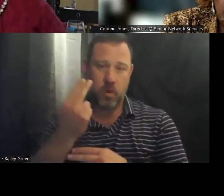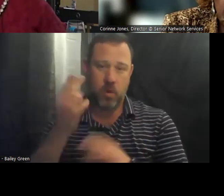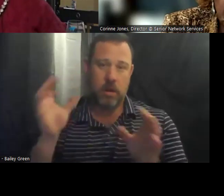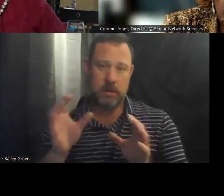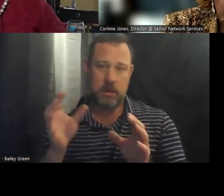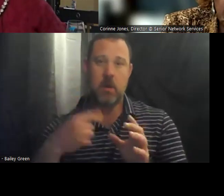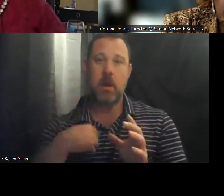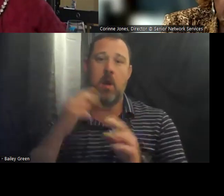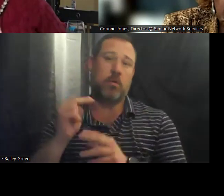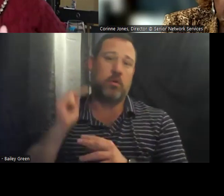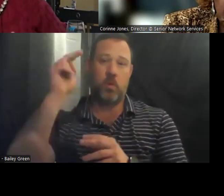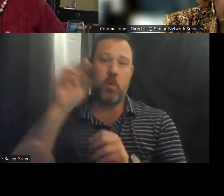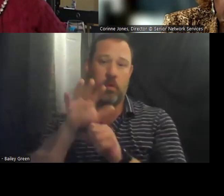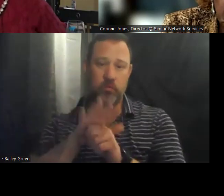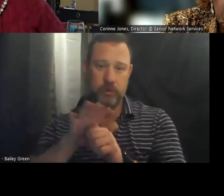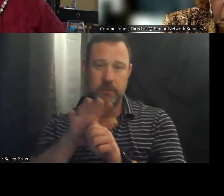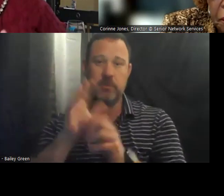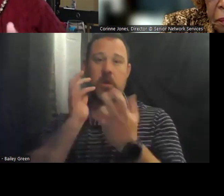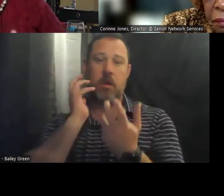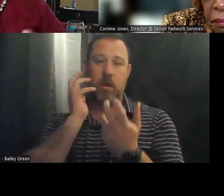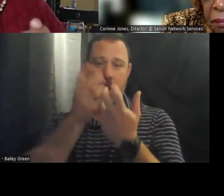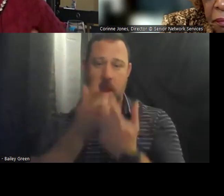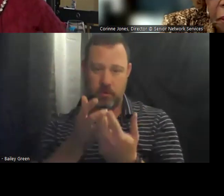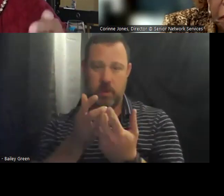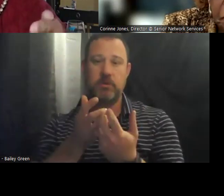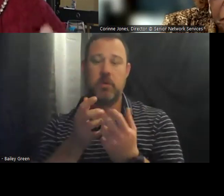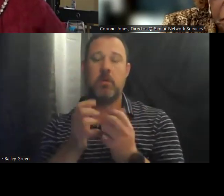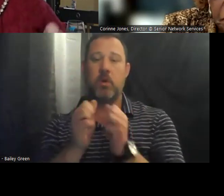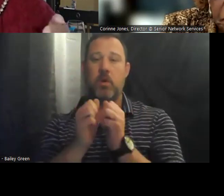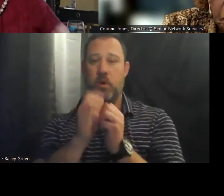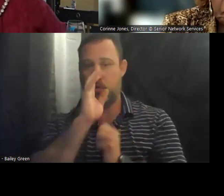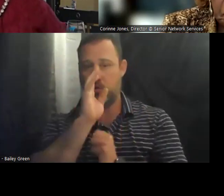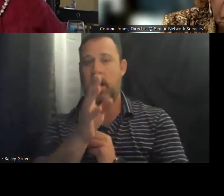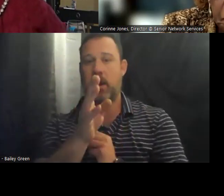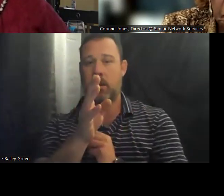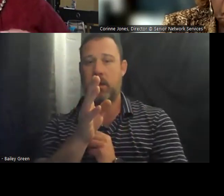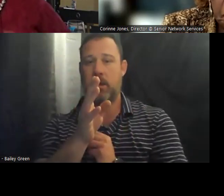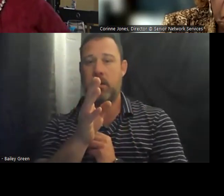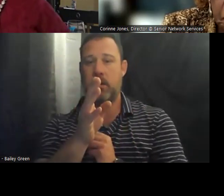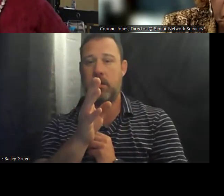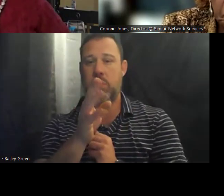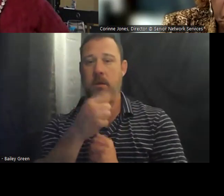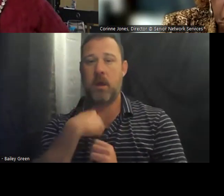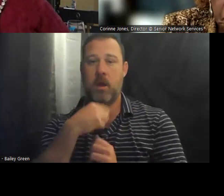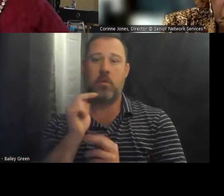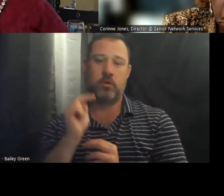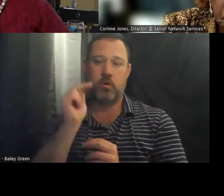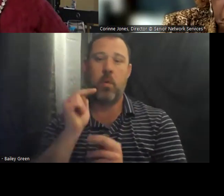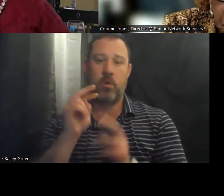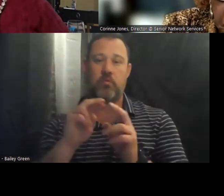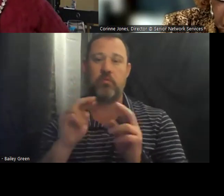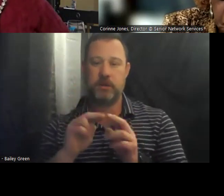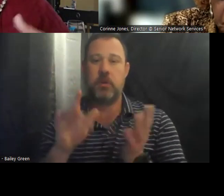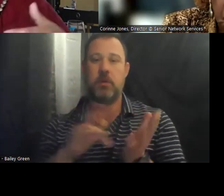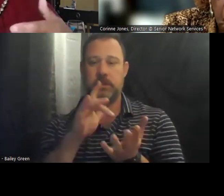our far north region in collaboration is work directly with our far northern